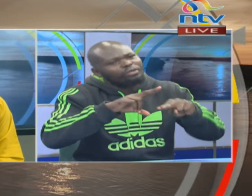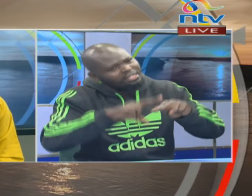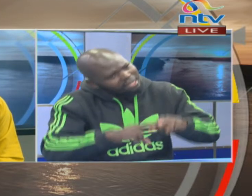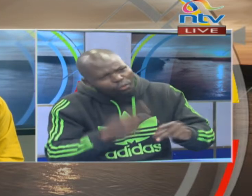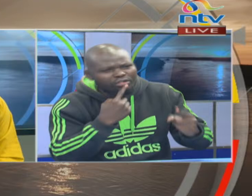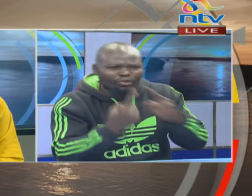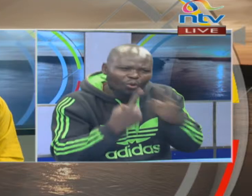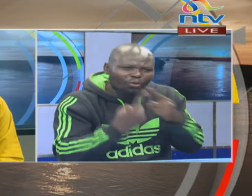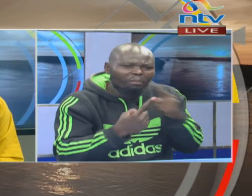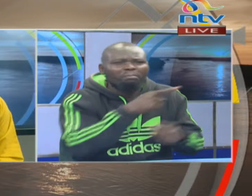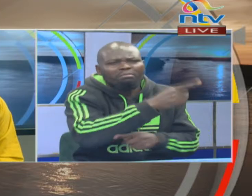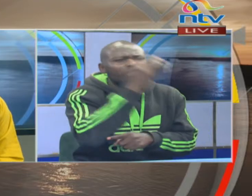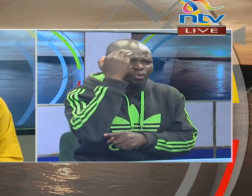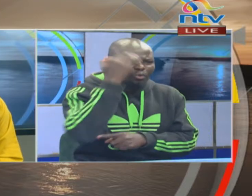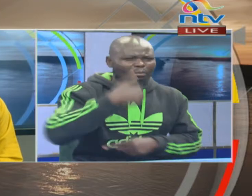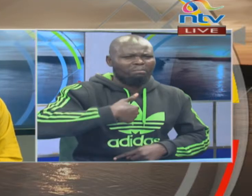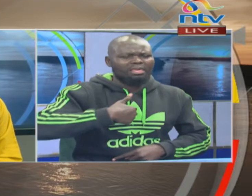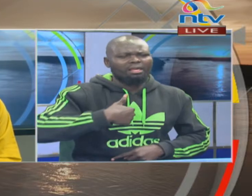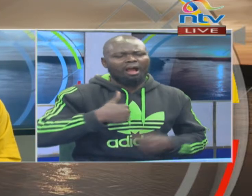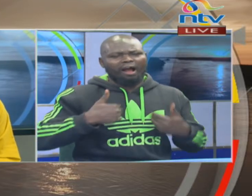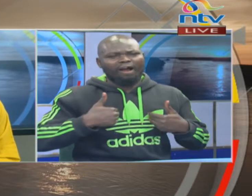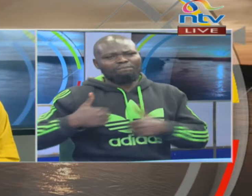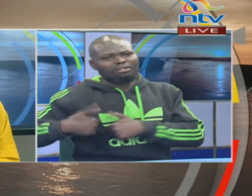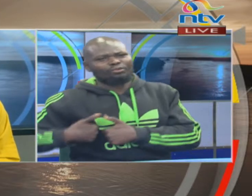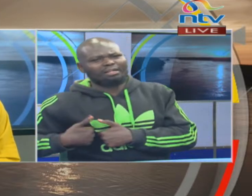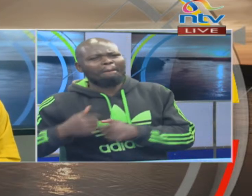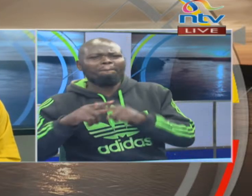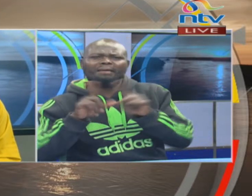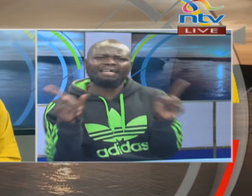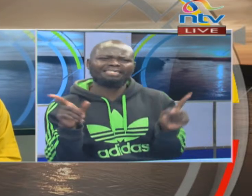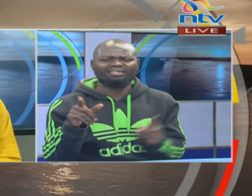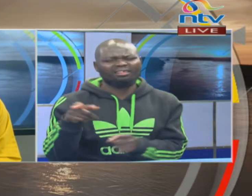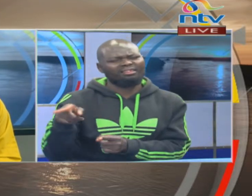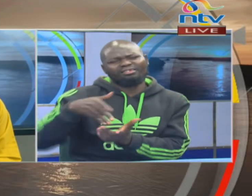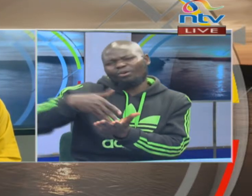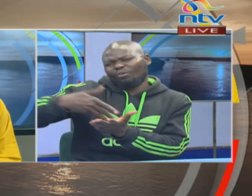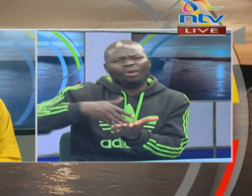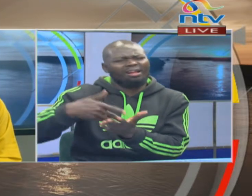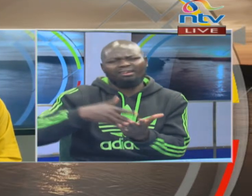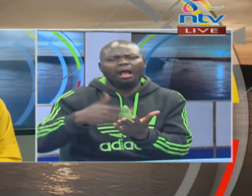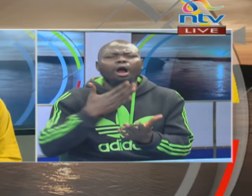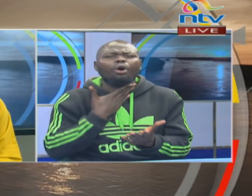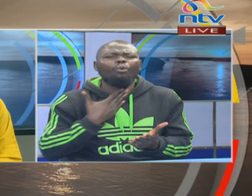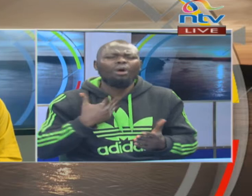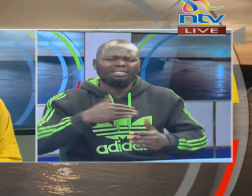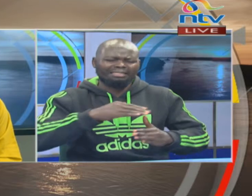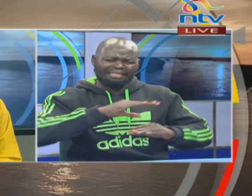to meet, and we talked, and I said I had